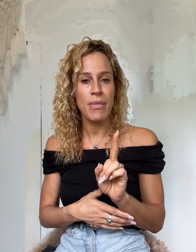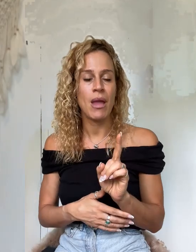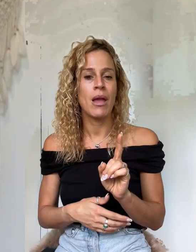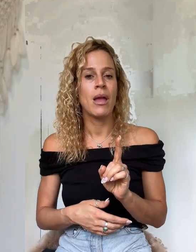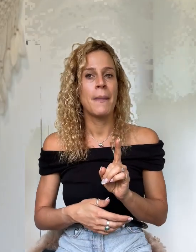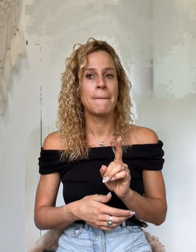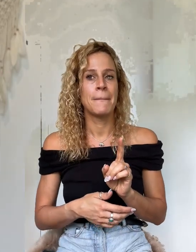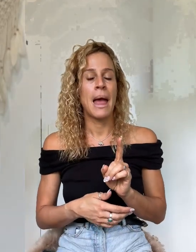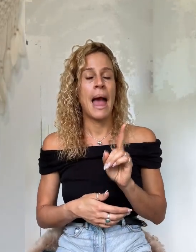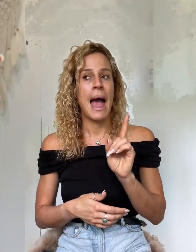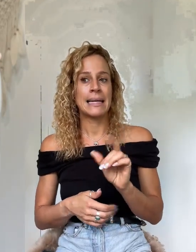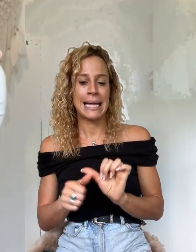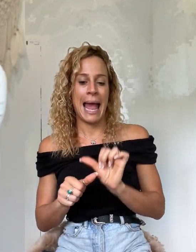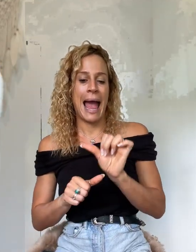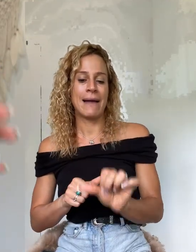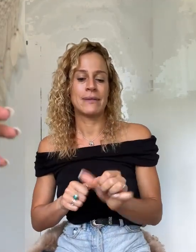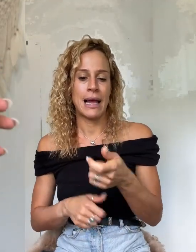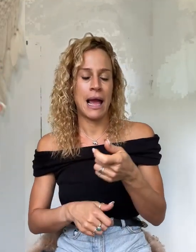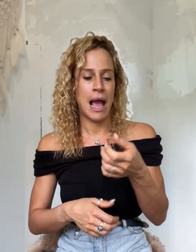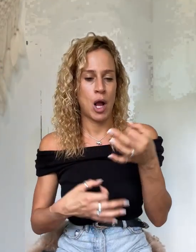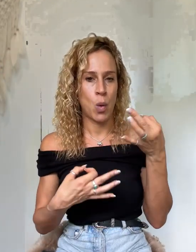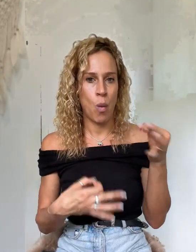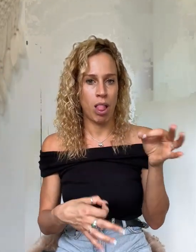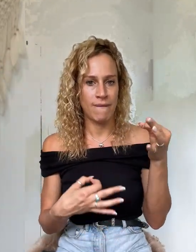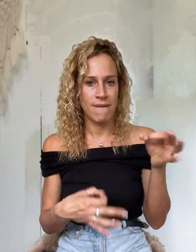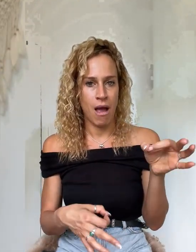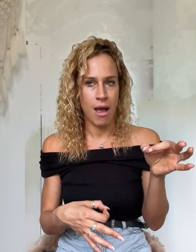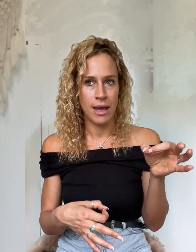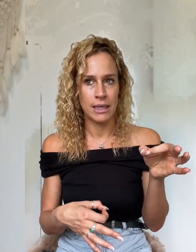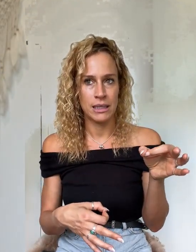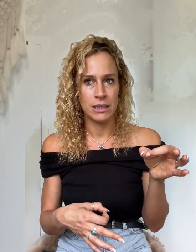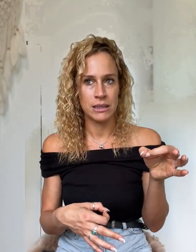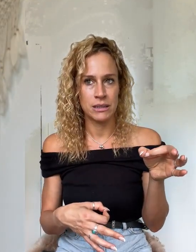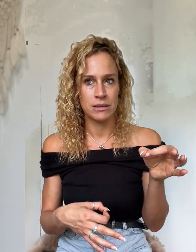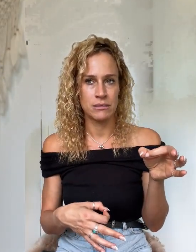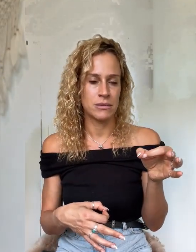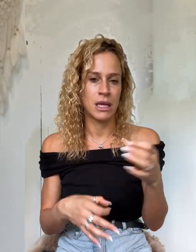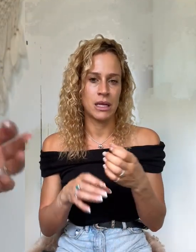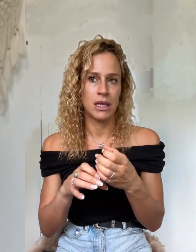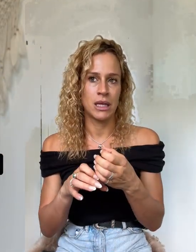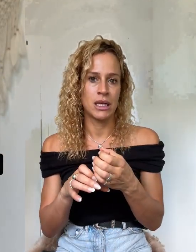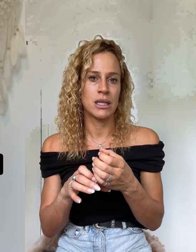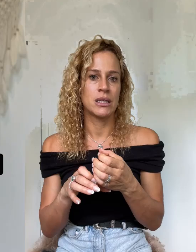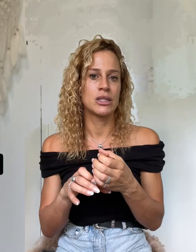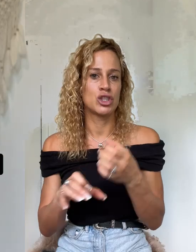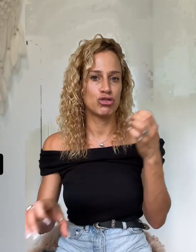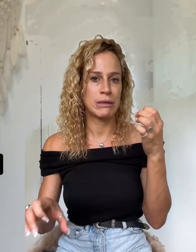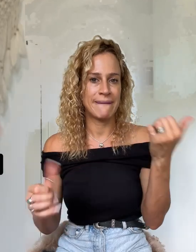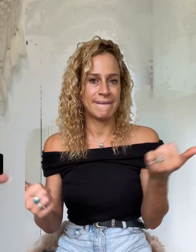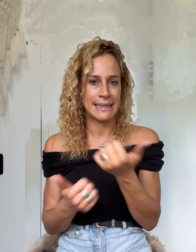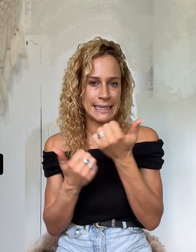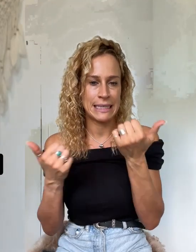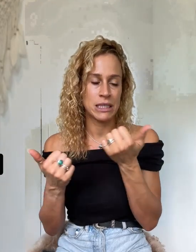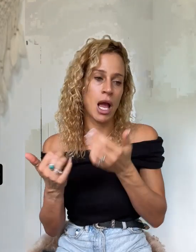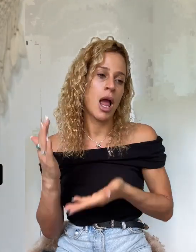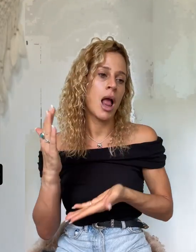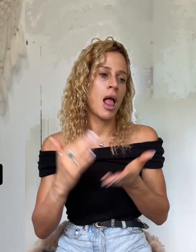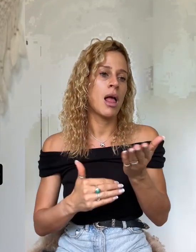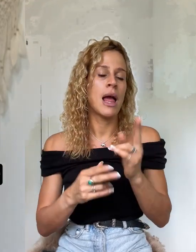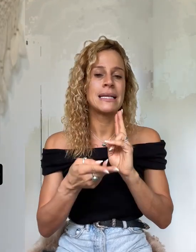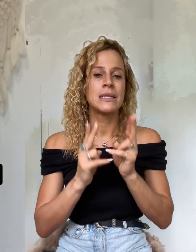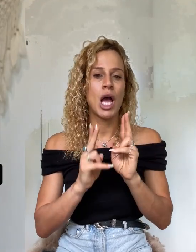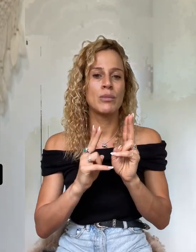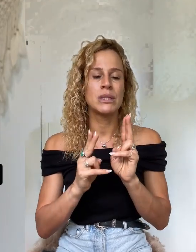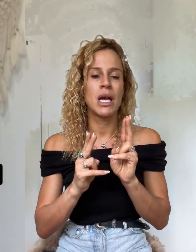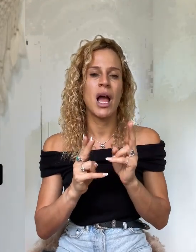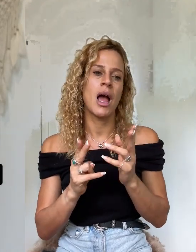And saying that, after I qualified, I decided to go and train for a bit and just kind of work as a trainee. And